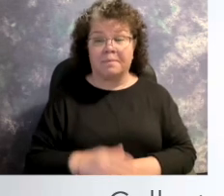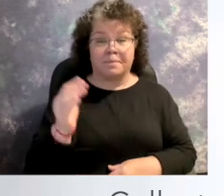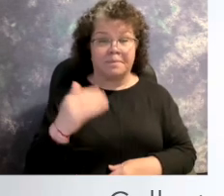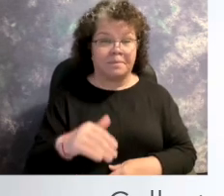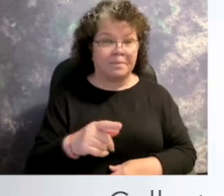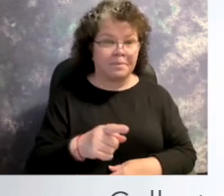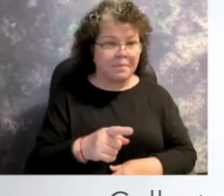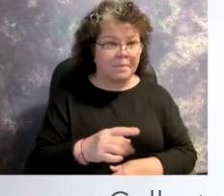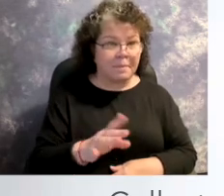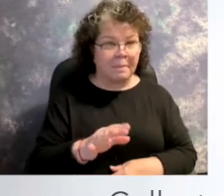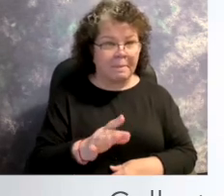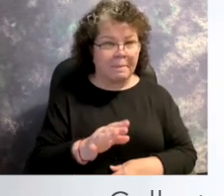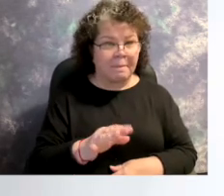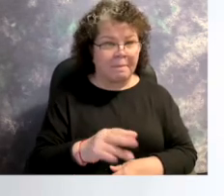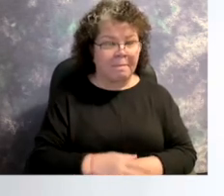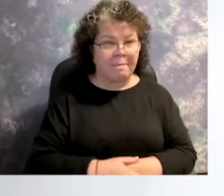please.